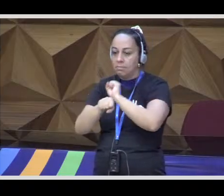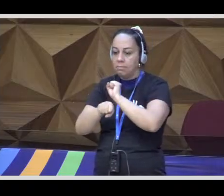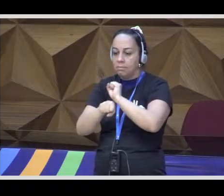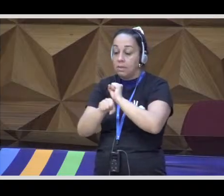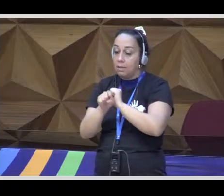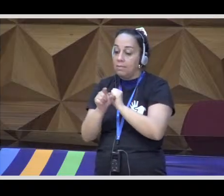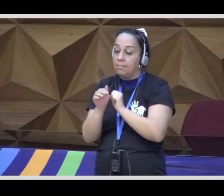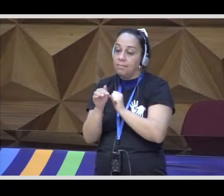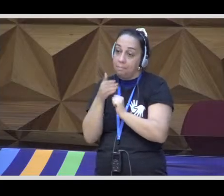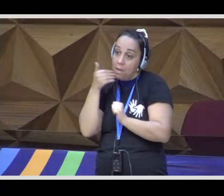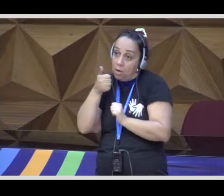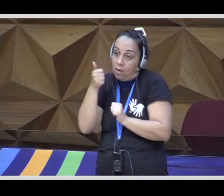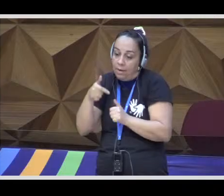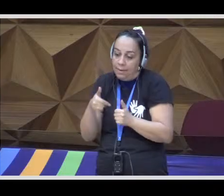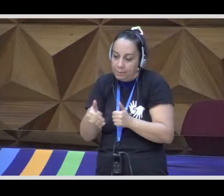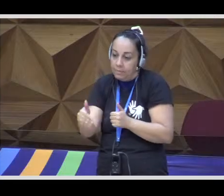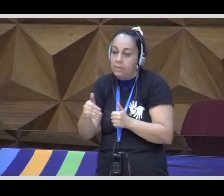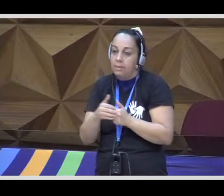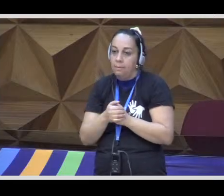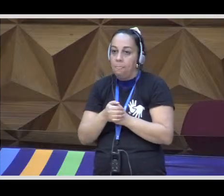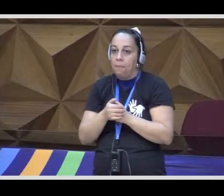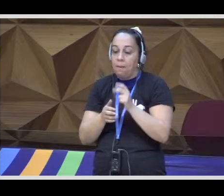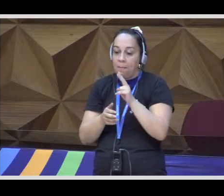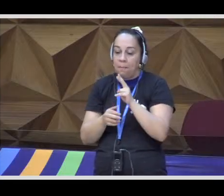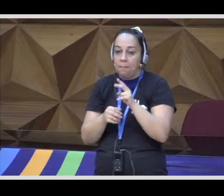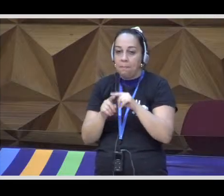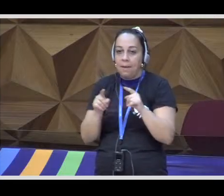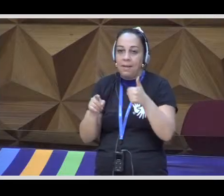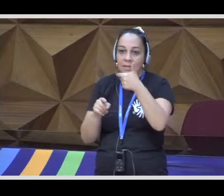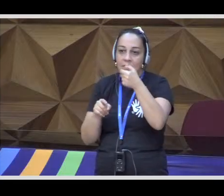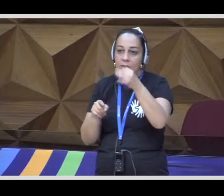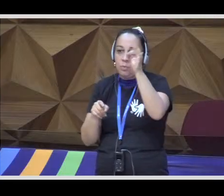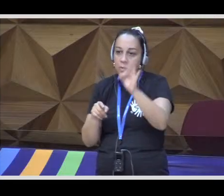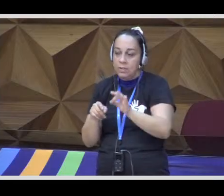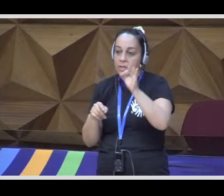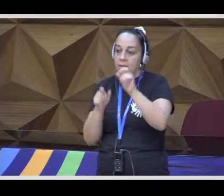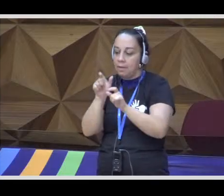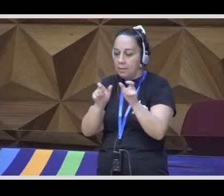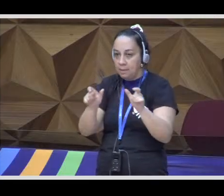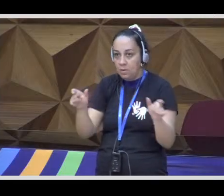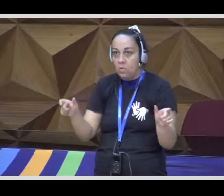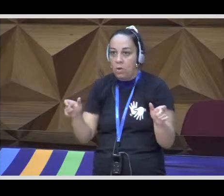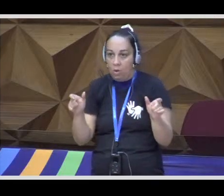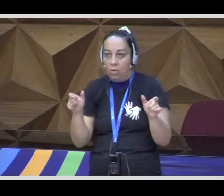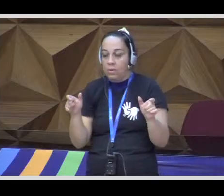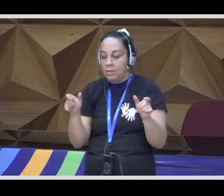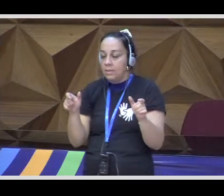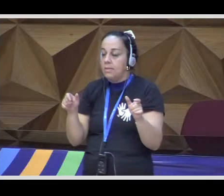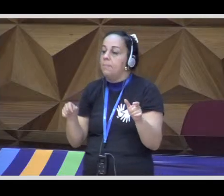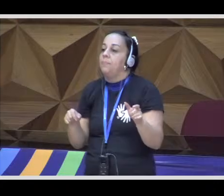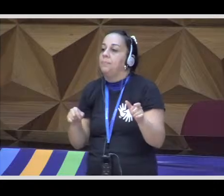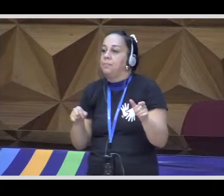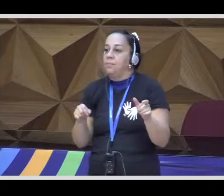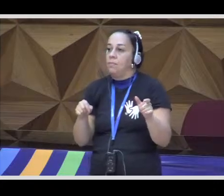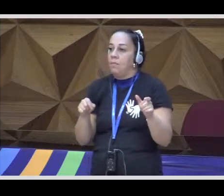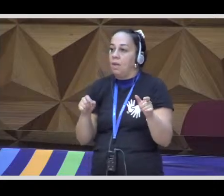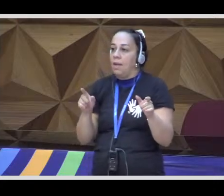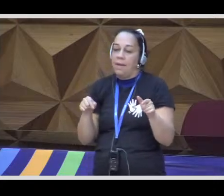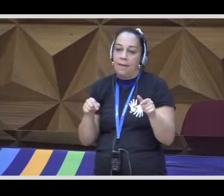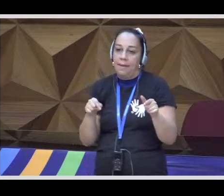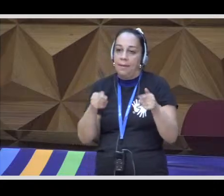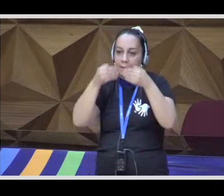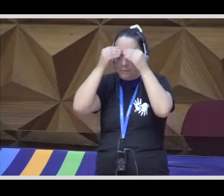About 20% of people get cyber sick using a headset. So if you combine that with, they say maybe